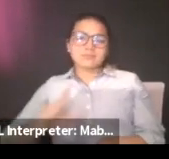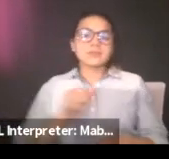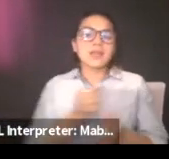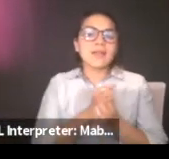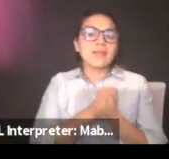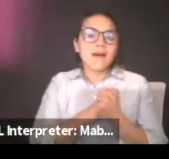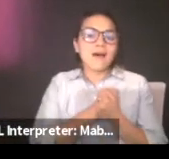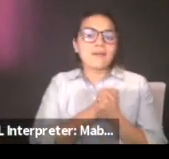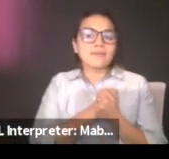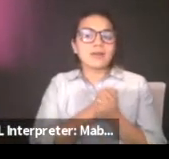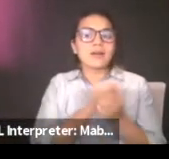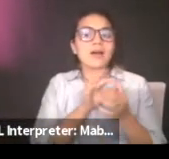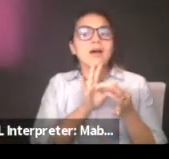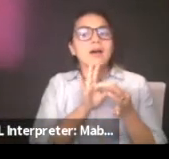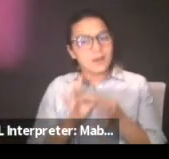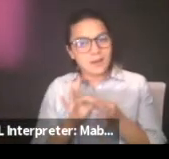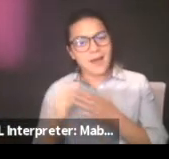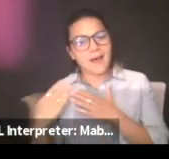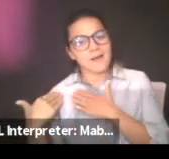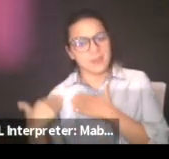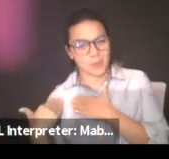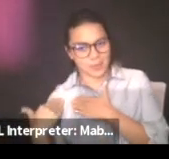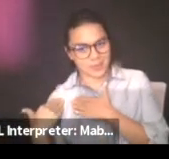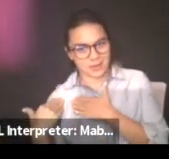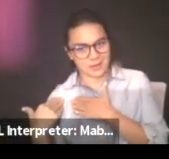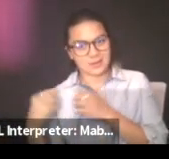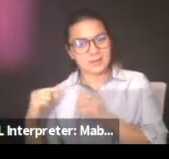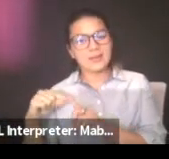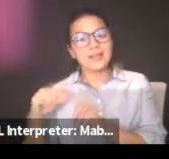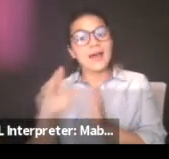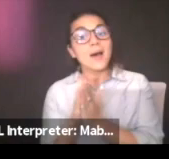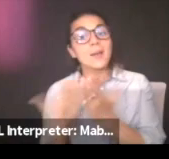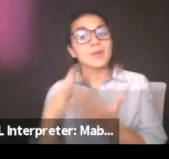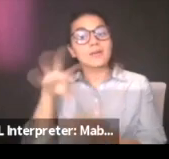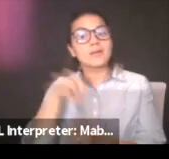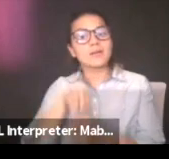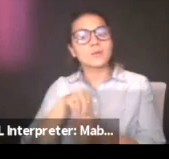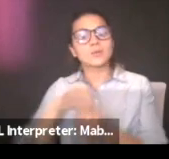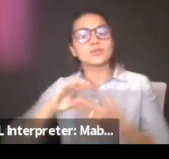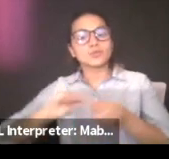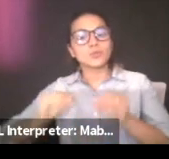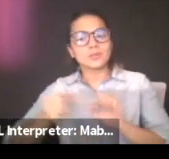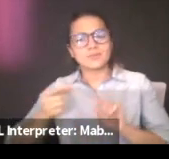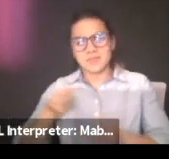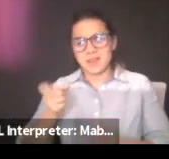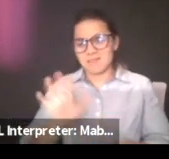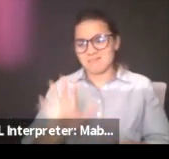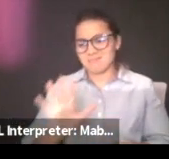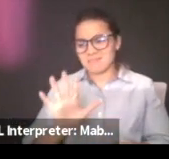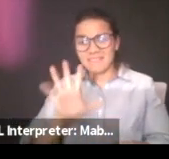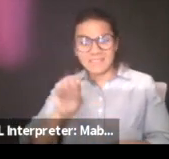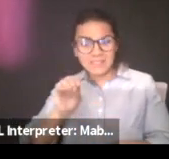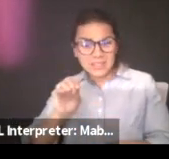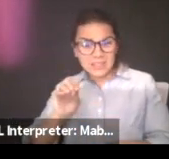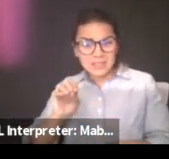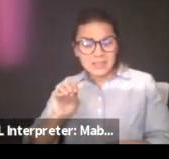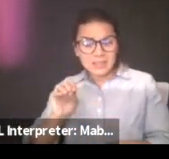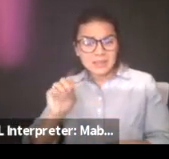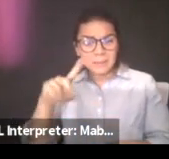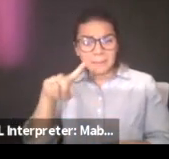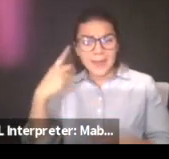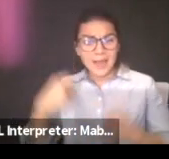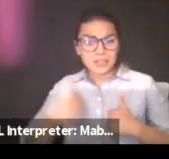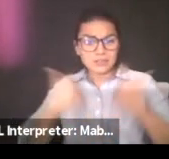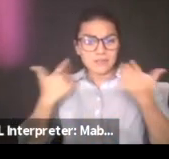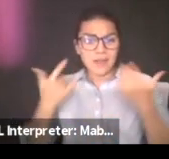Violence, which includes the stories of maybe 50 Black survivors of child sexual abuse. And to answer